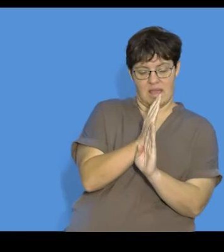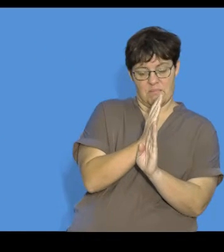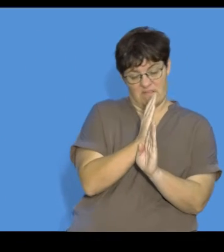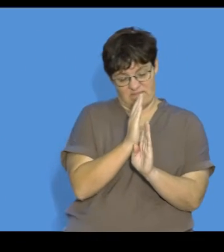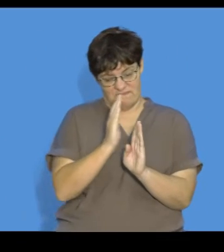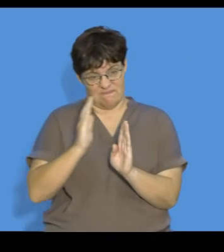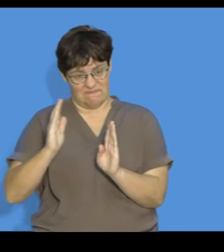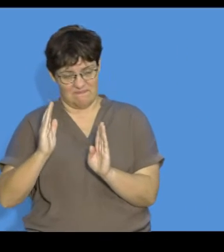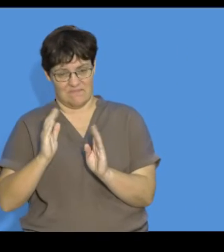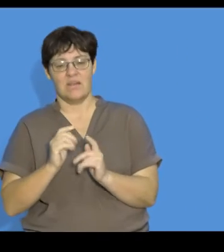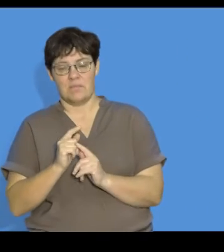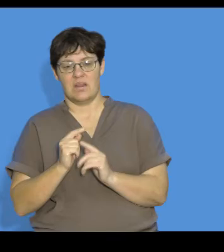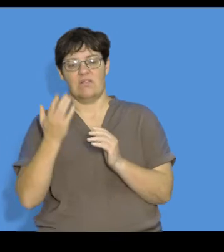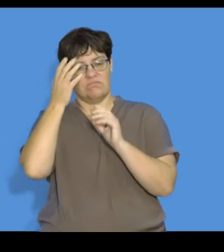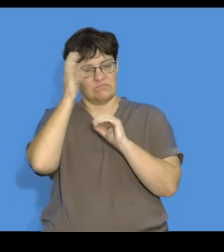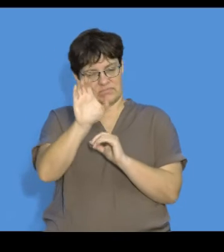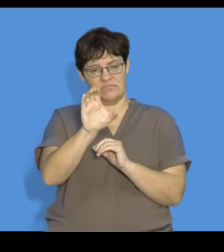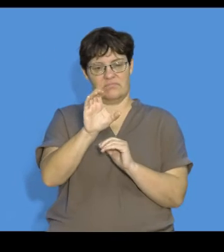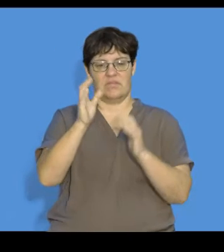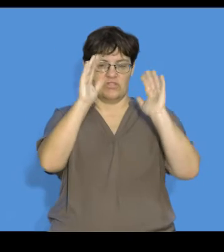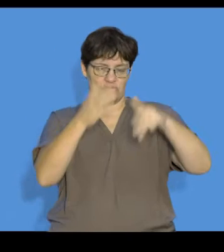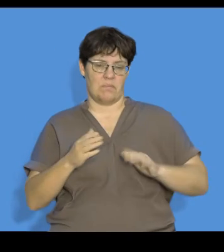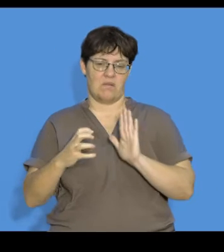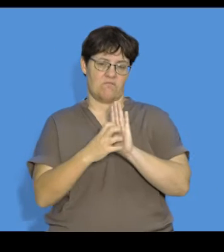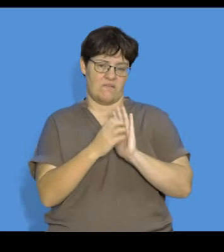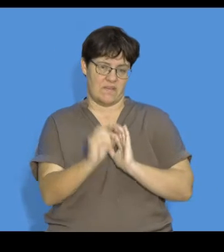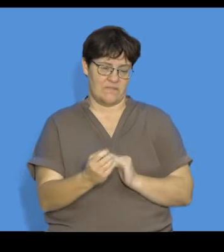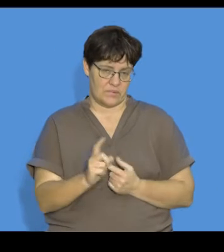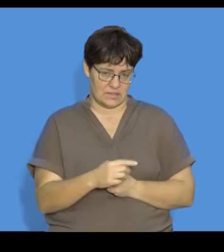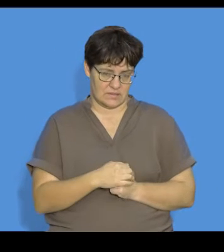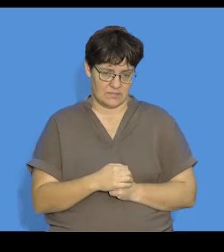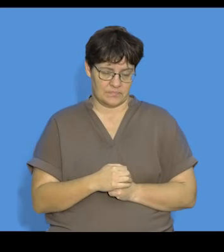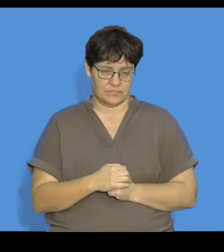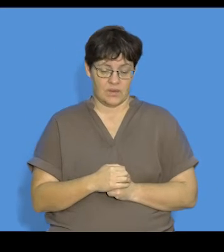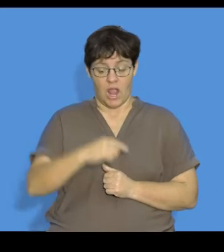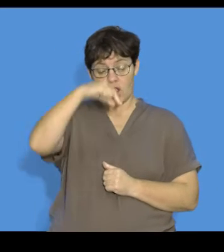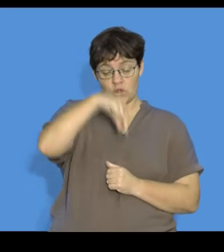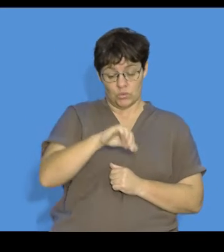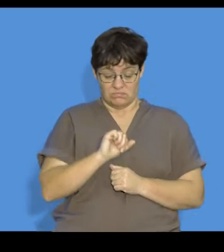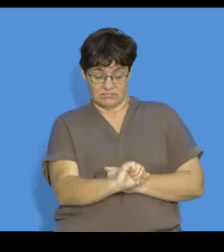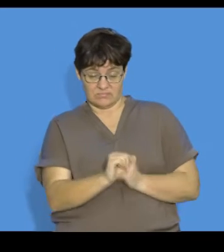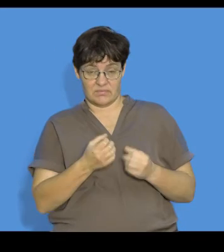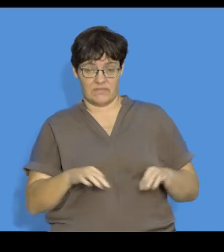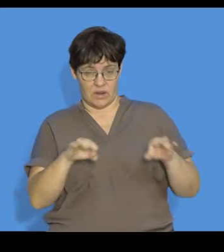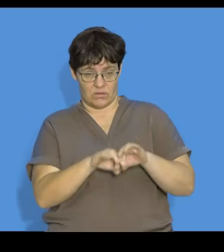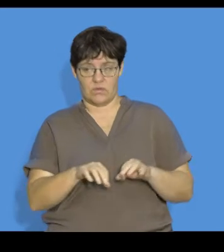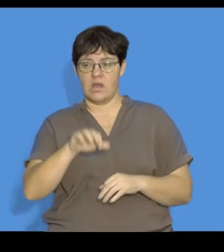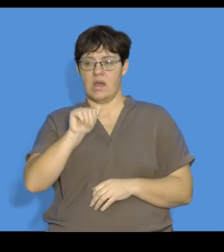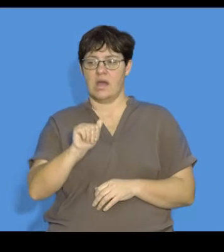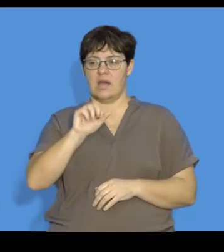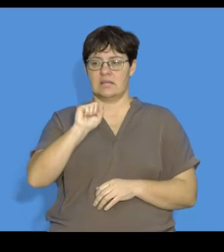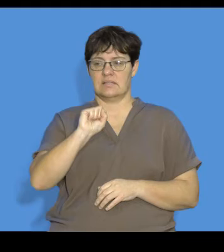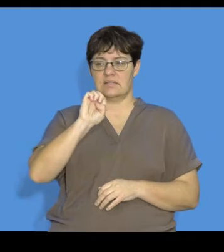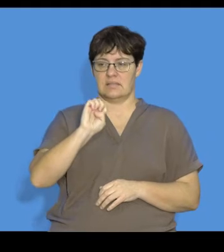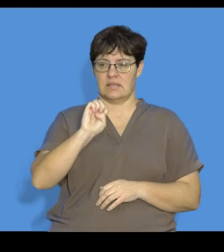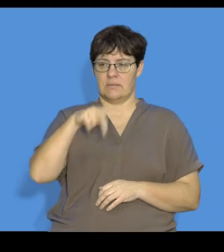the graph. Now, the value of Q, which is the asymptote, this determines